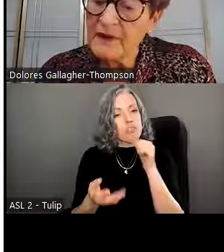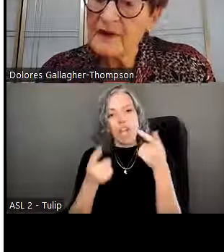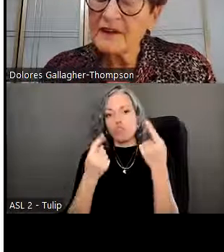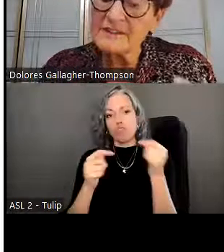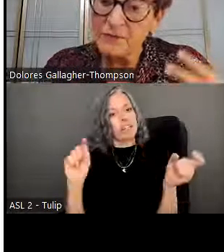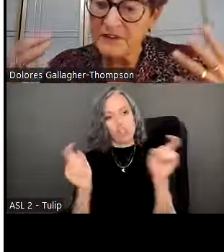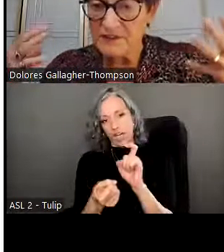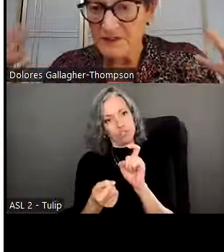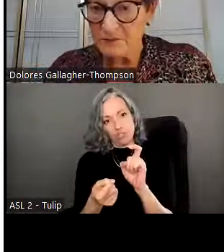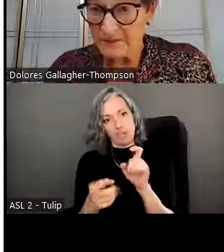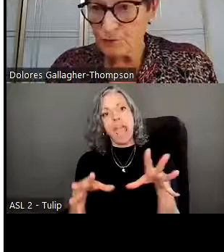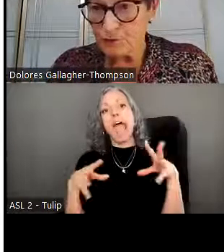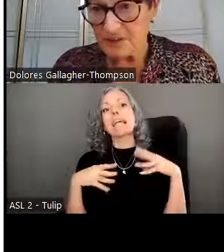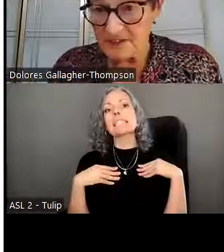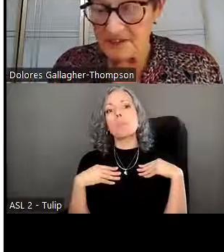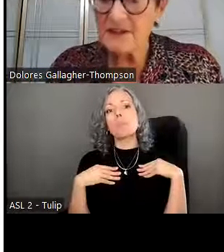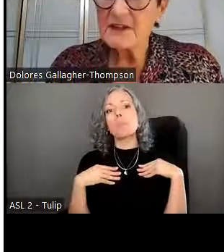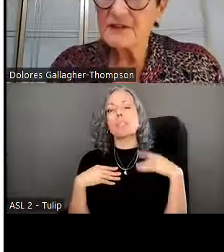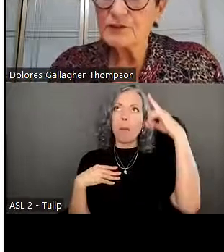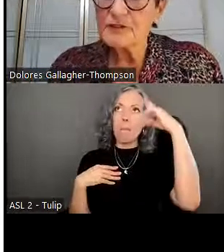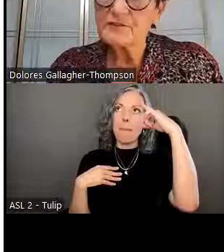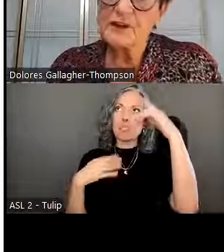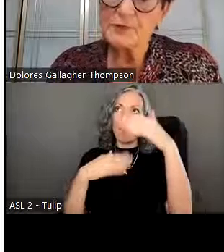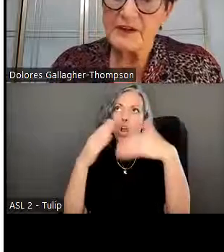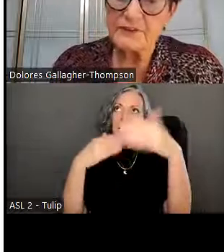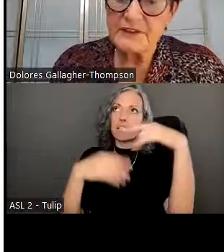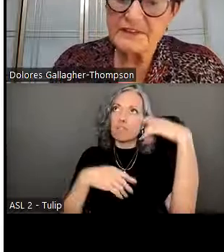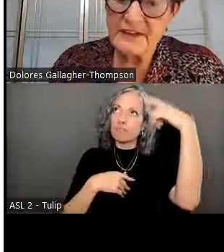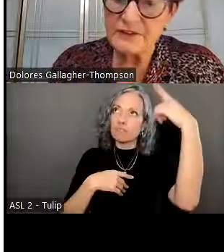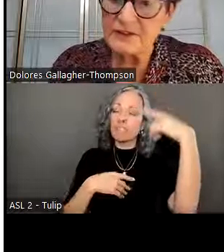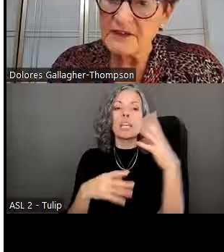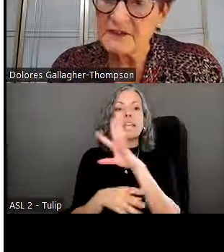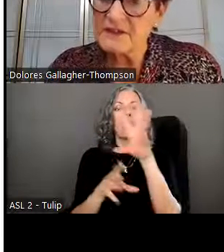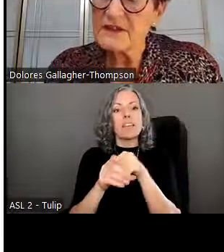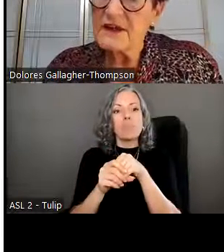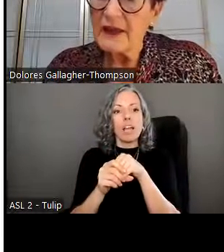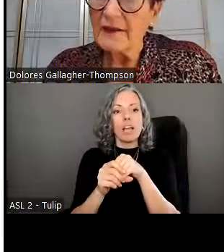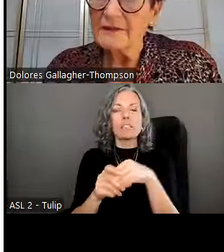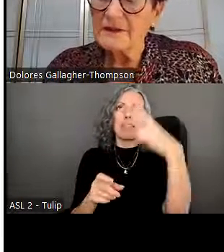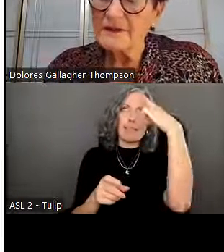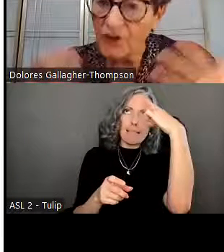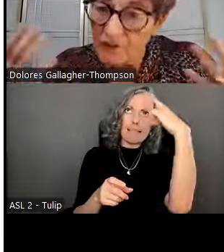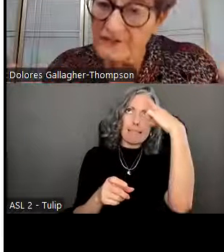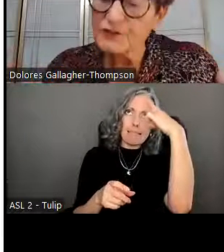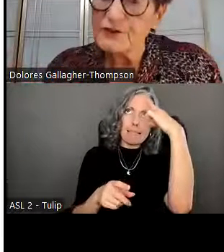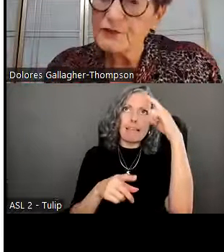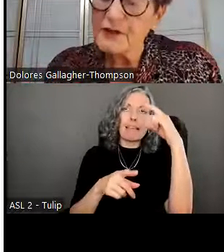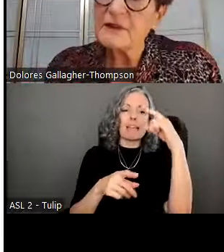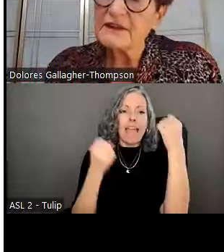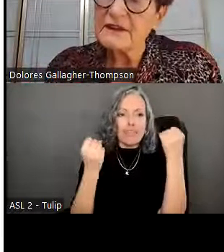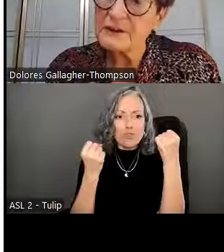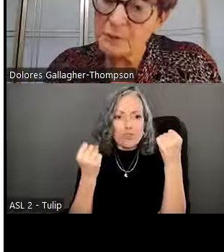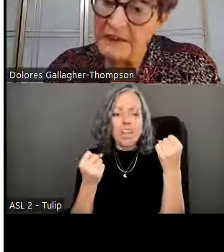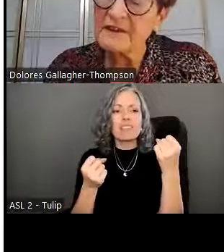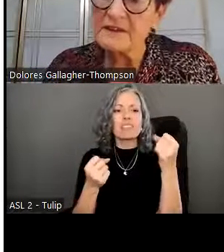them. Acceptance is a mental process. It often involves mindfulness exercises and cognitive